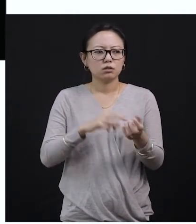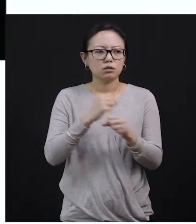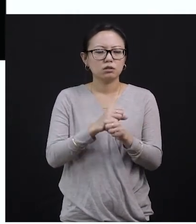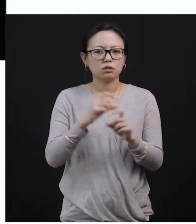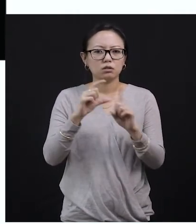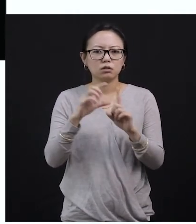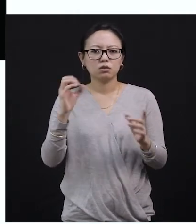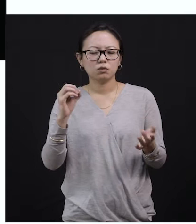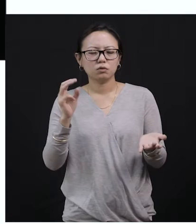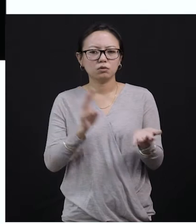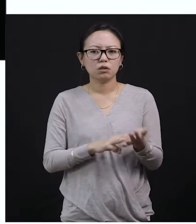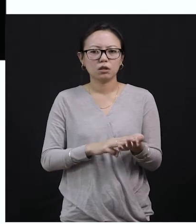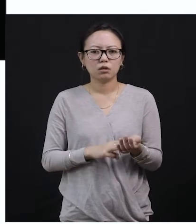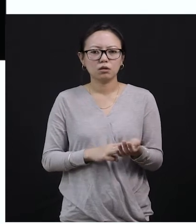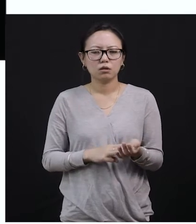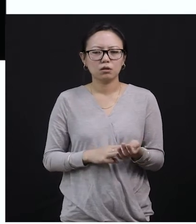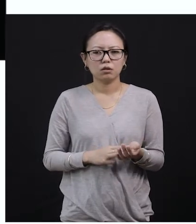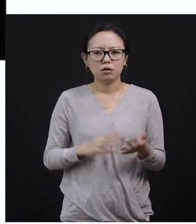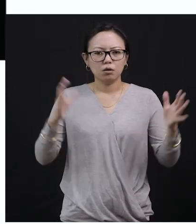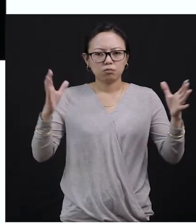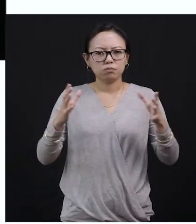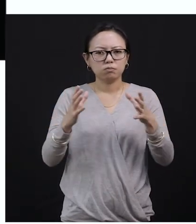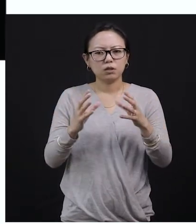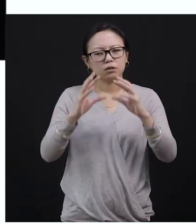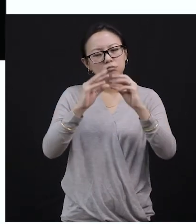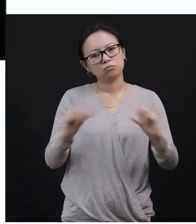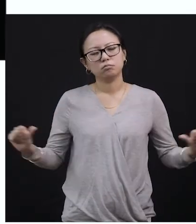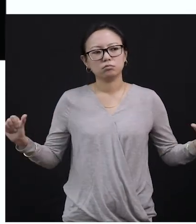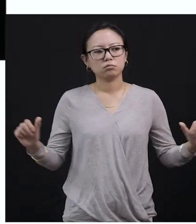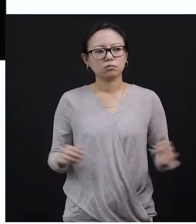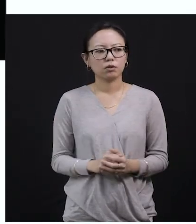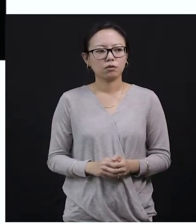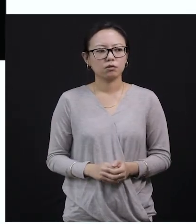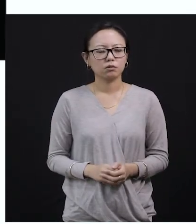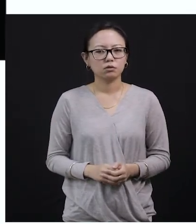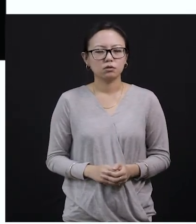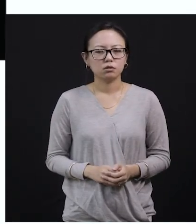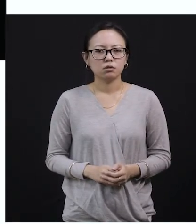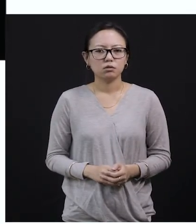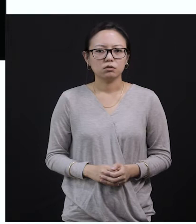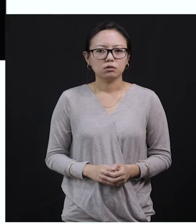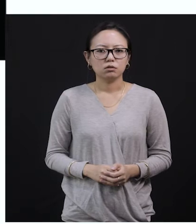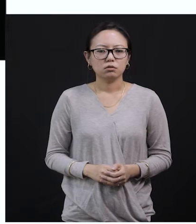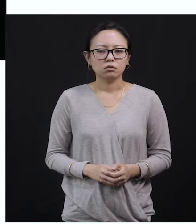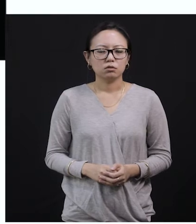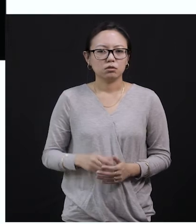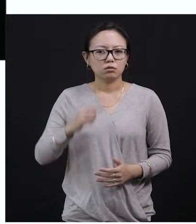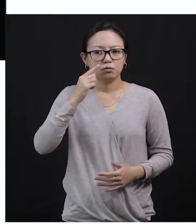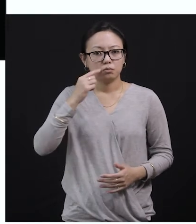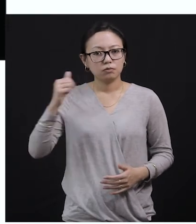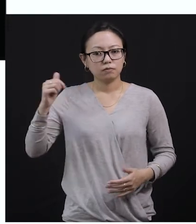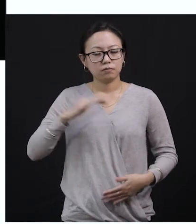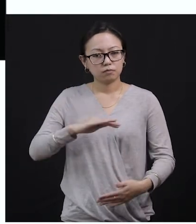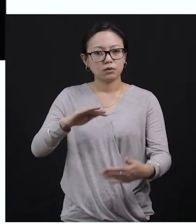empire from the father, and then they couldn't prove themselves as a strong leader and